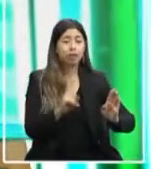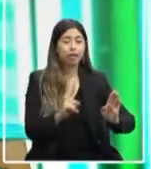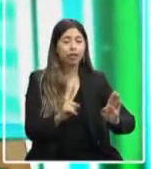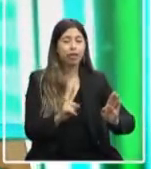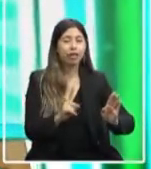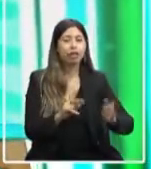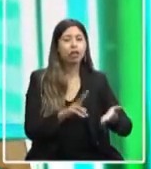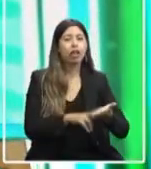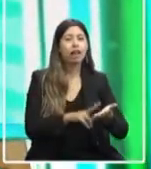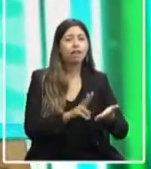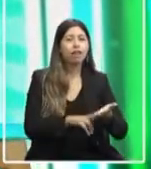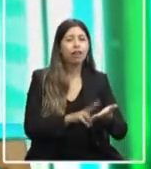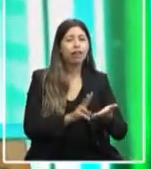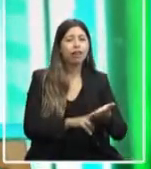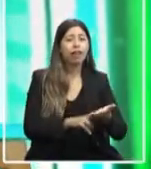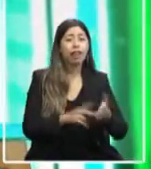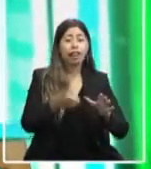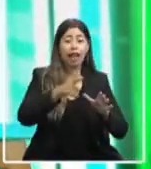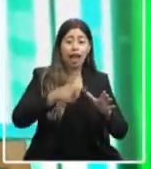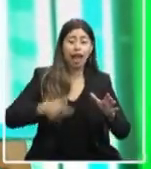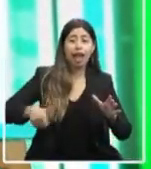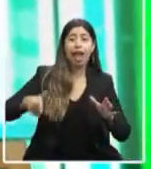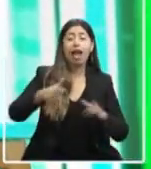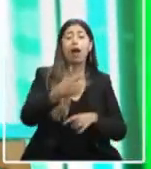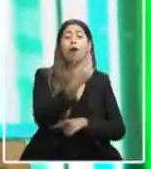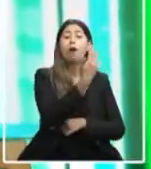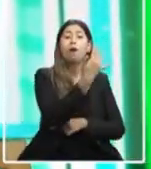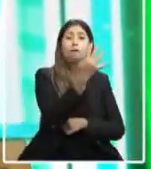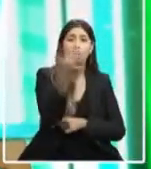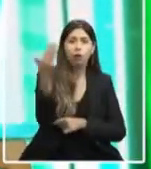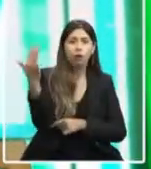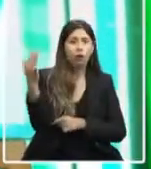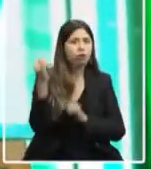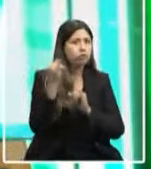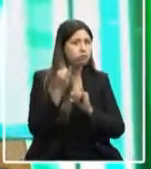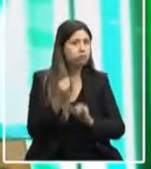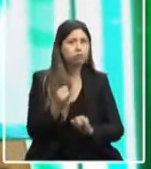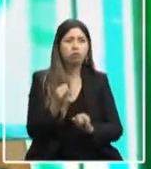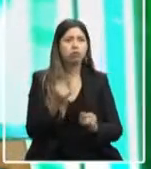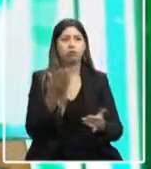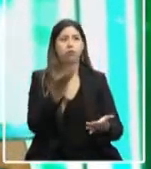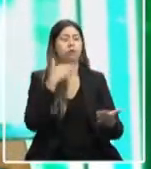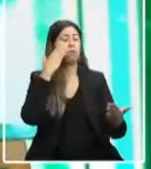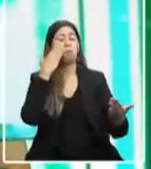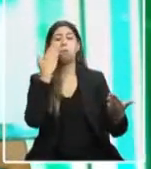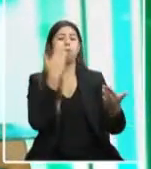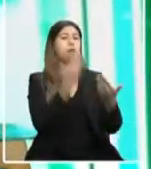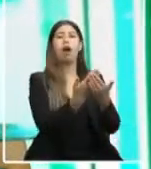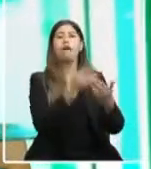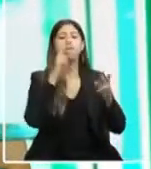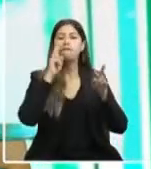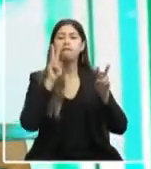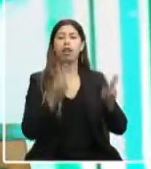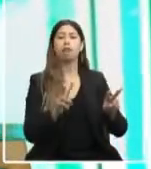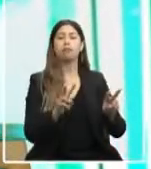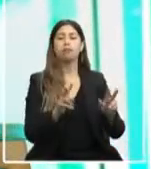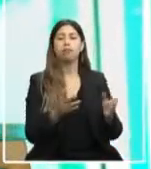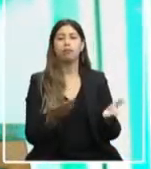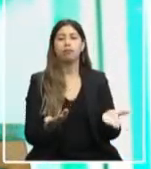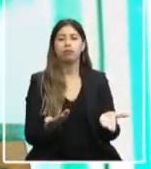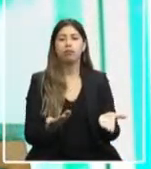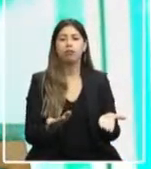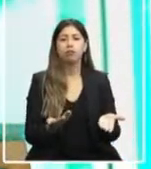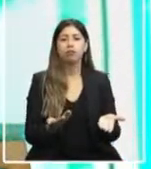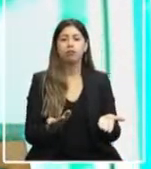said is always in our present. Why do you think that economics